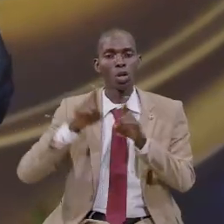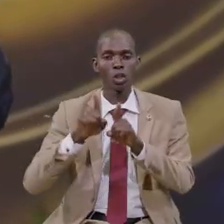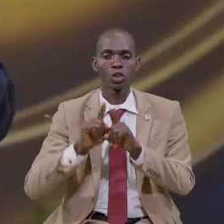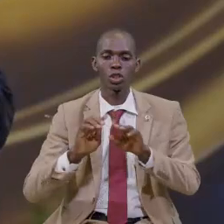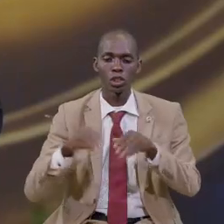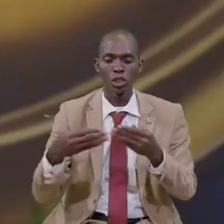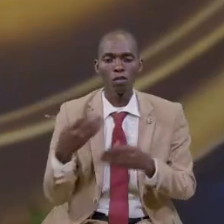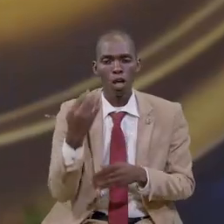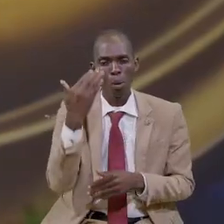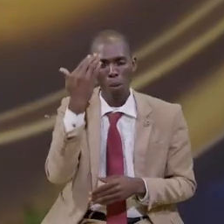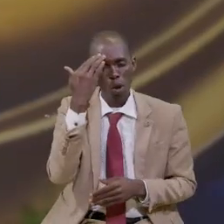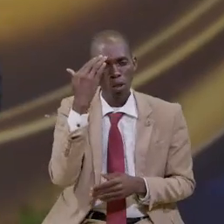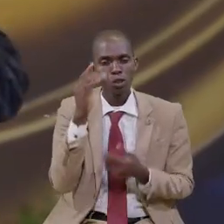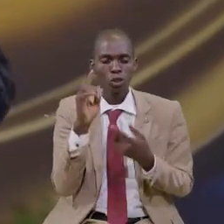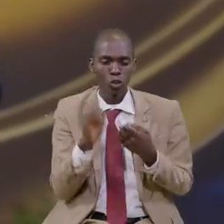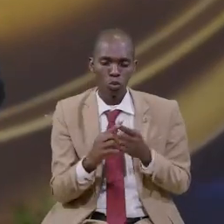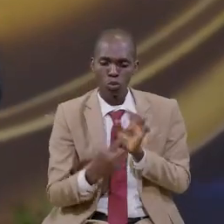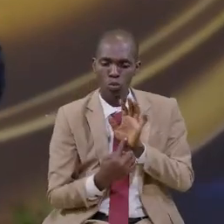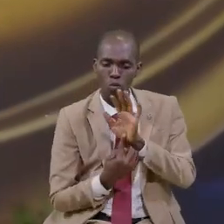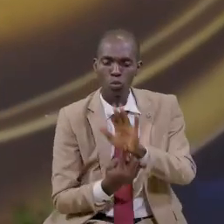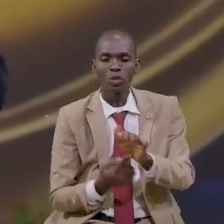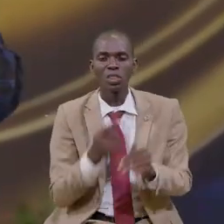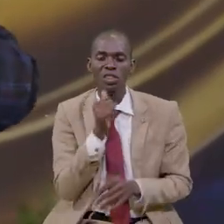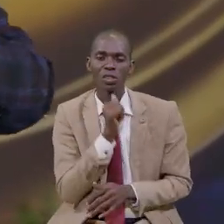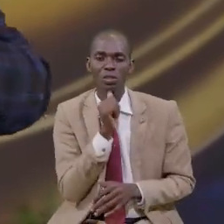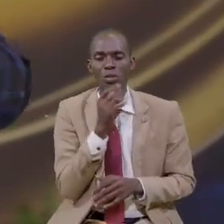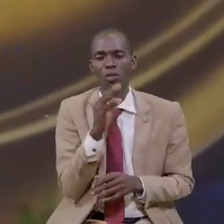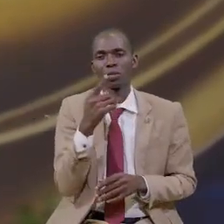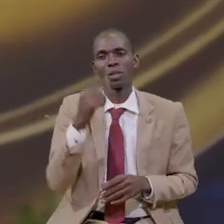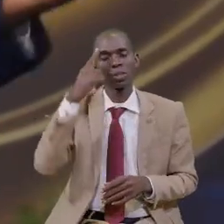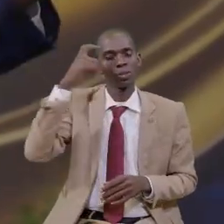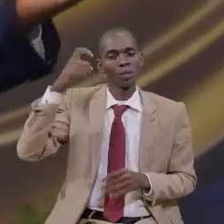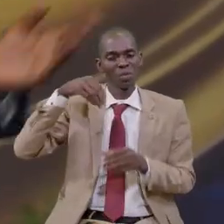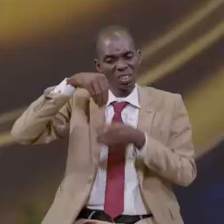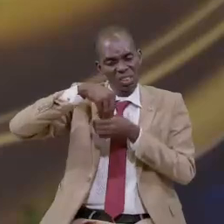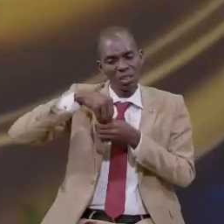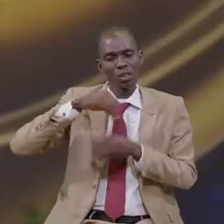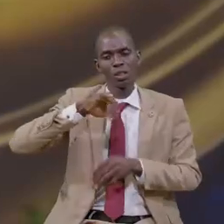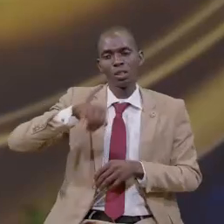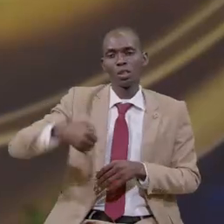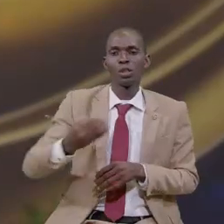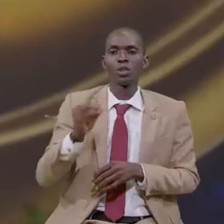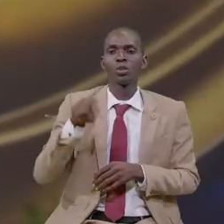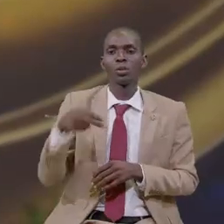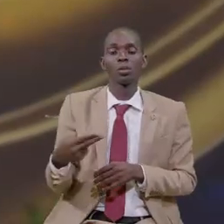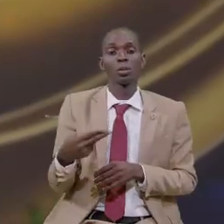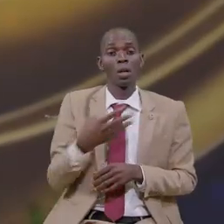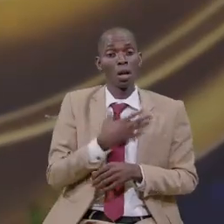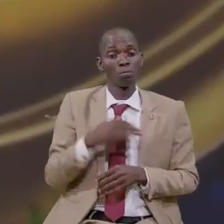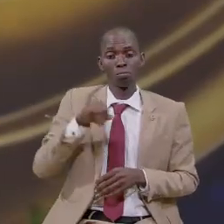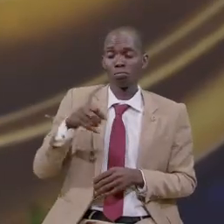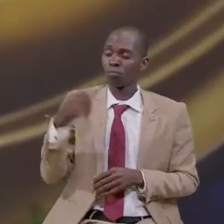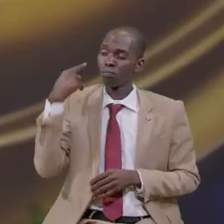out the revelation in Joseph. And he just opened his mouth. Open your